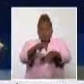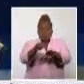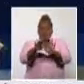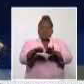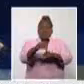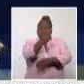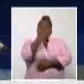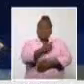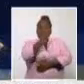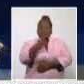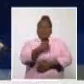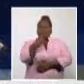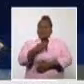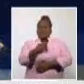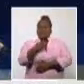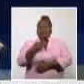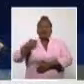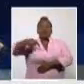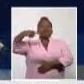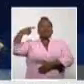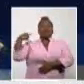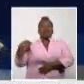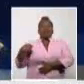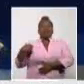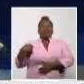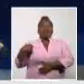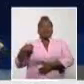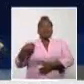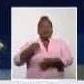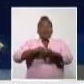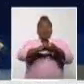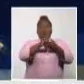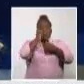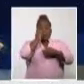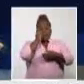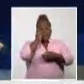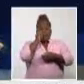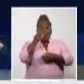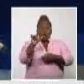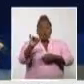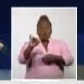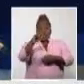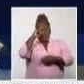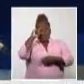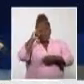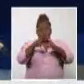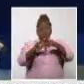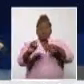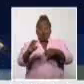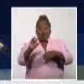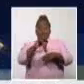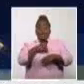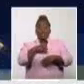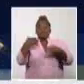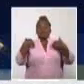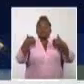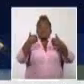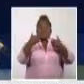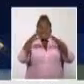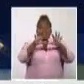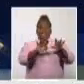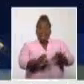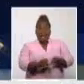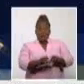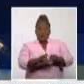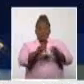confirmed daily. Well, they come precisely from these contacts. Previously, they